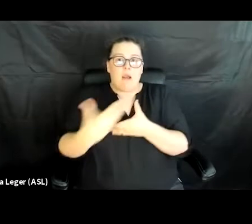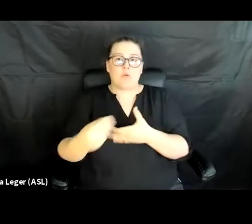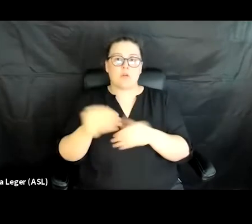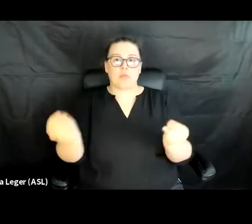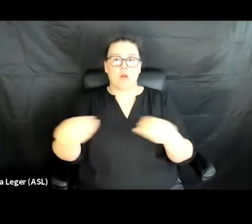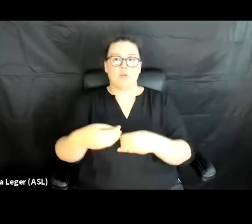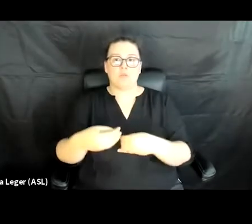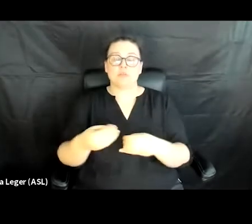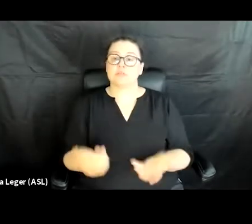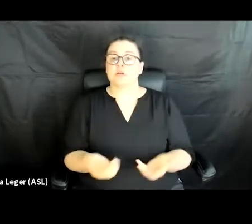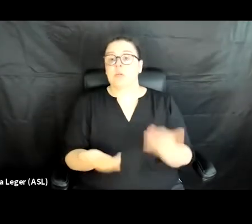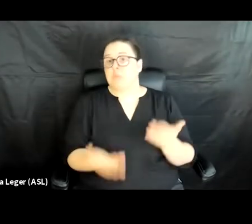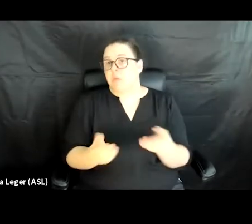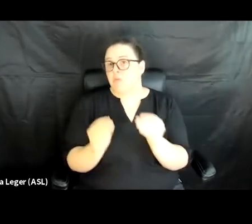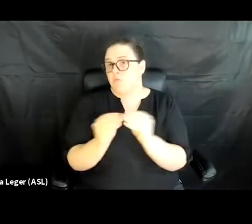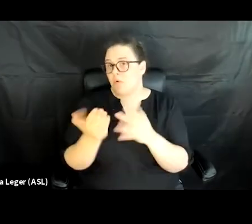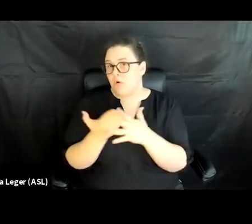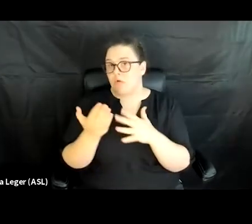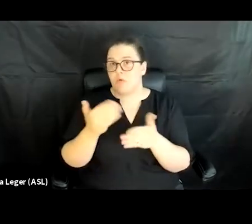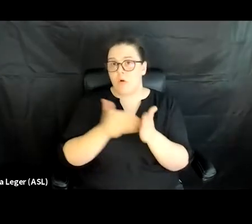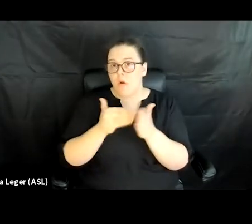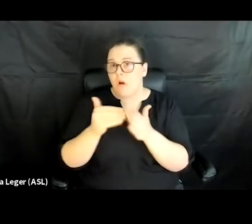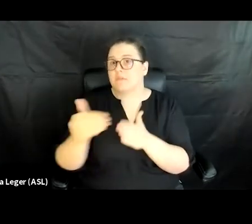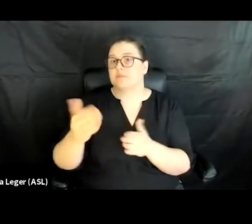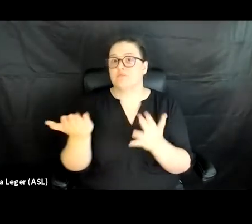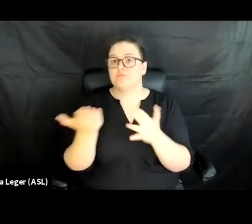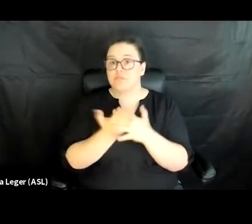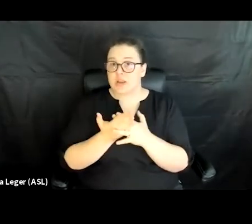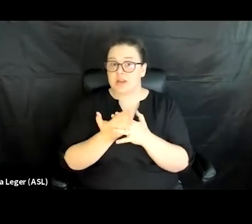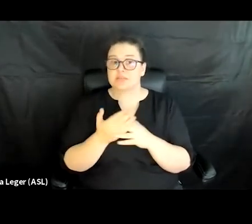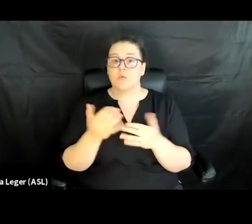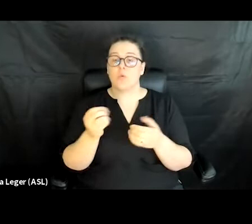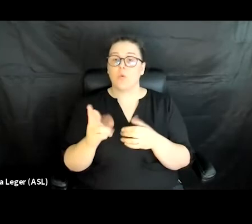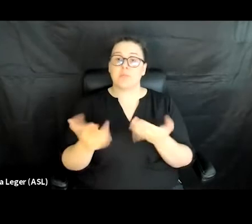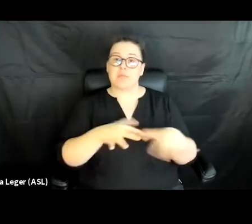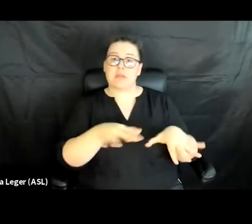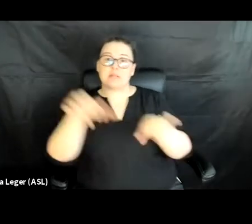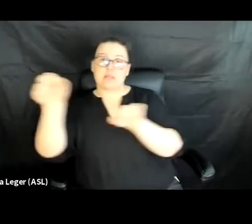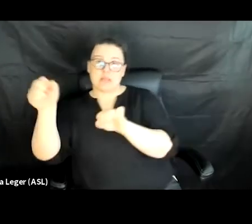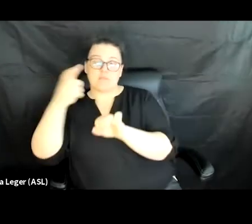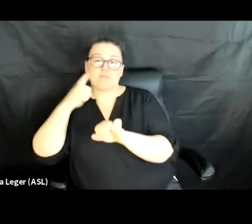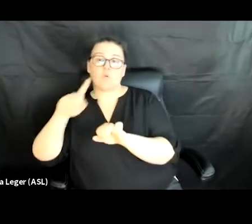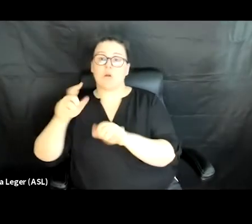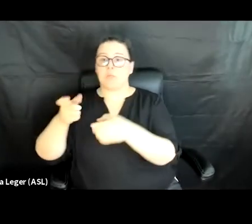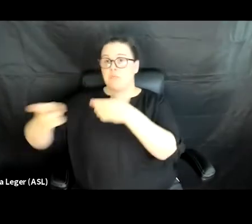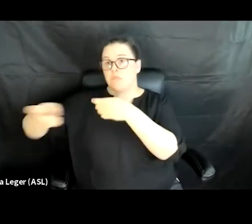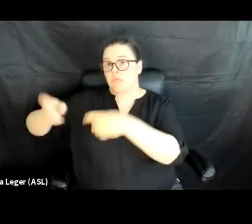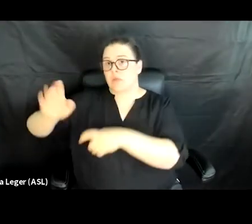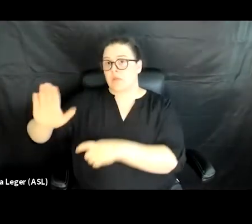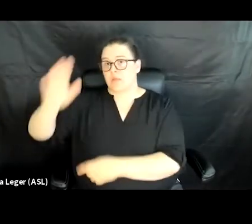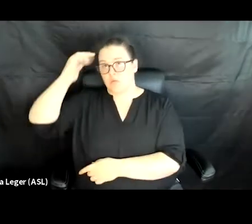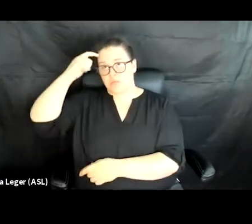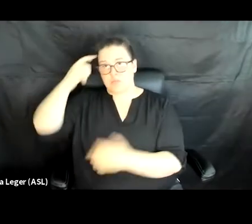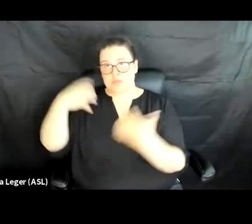more frequent breaks, as well as to take leave for reasons related to managing their mental health conditions. So again, these